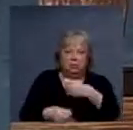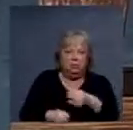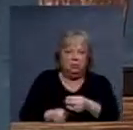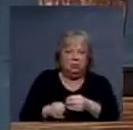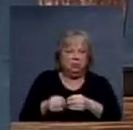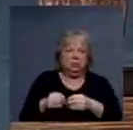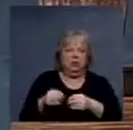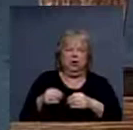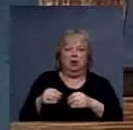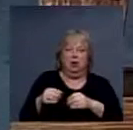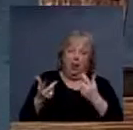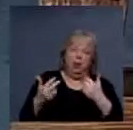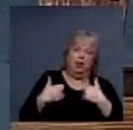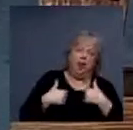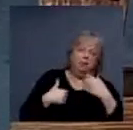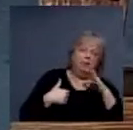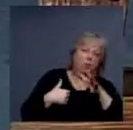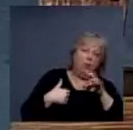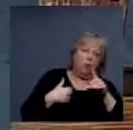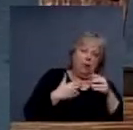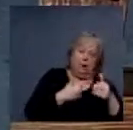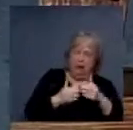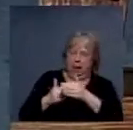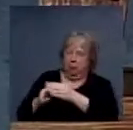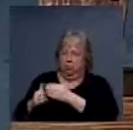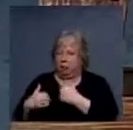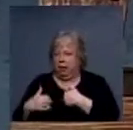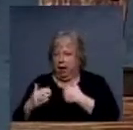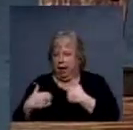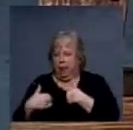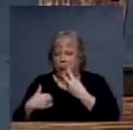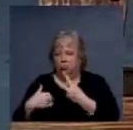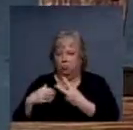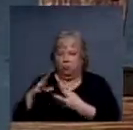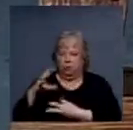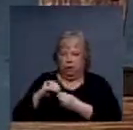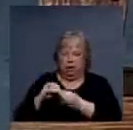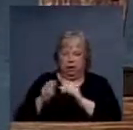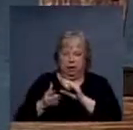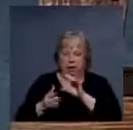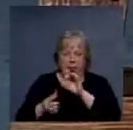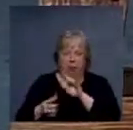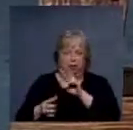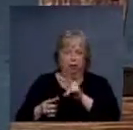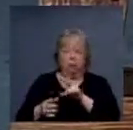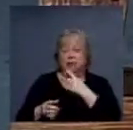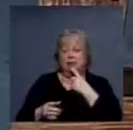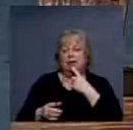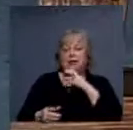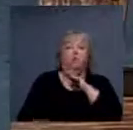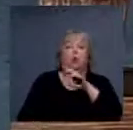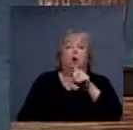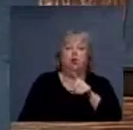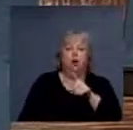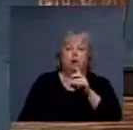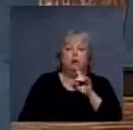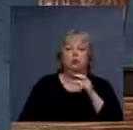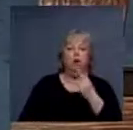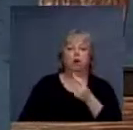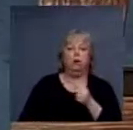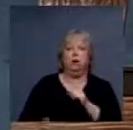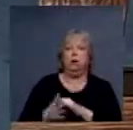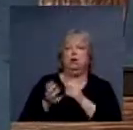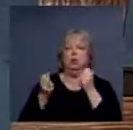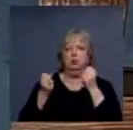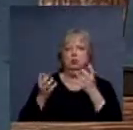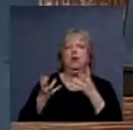have 41 kennels that can house 2, so that could be 82. So let's just say it's 41. That is a